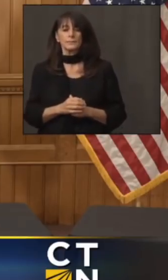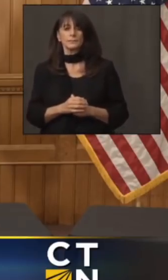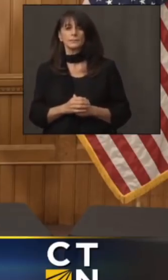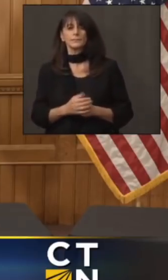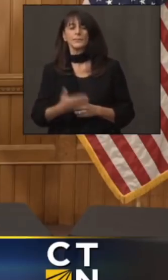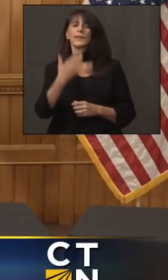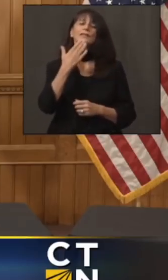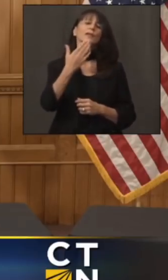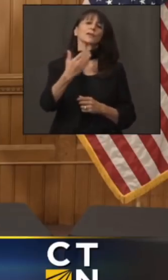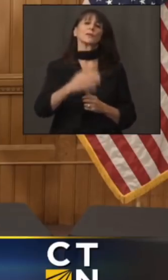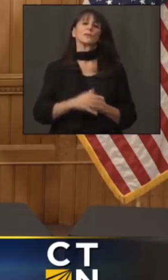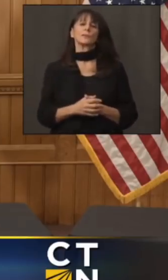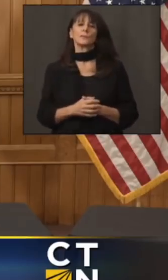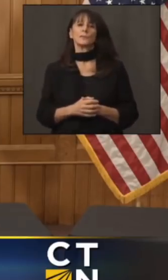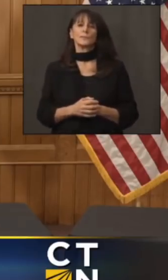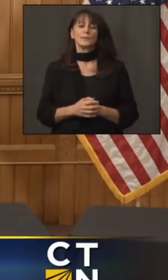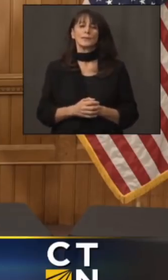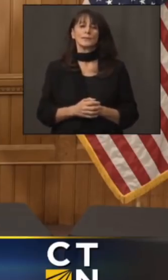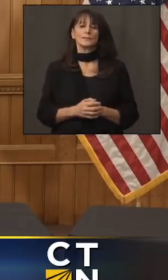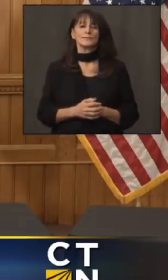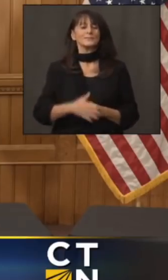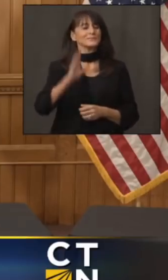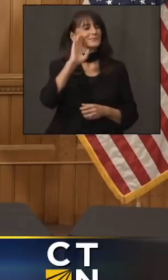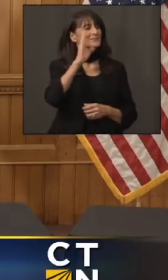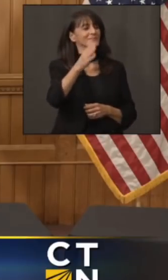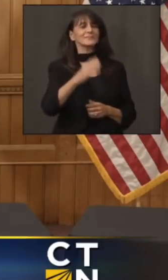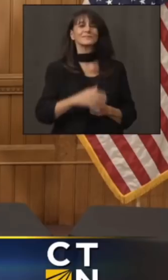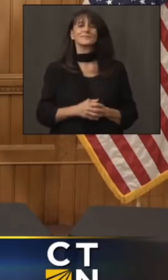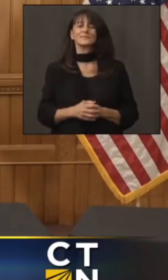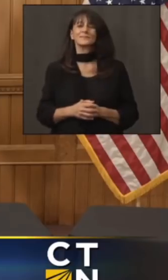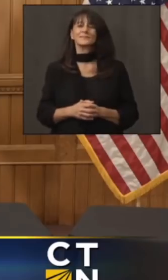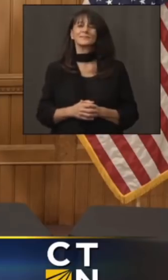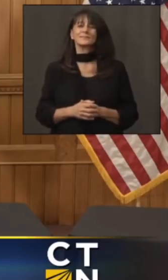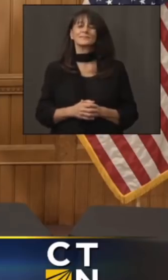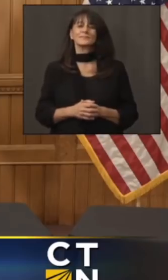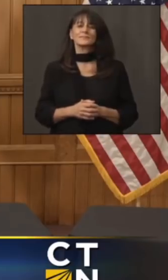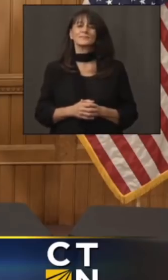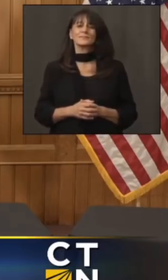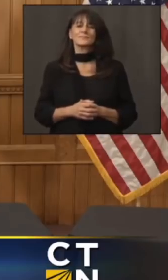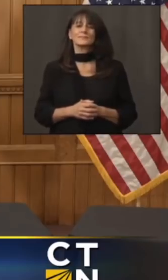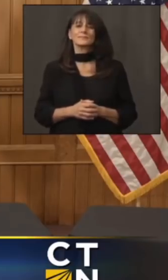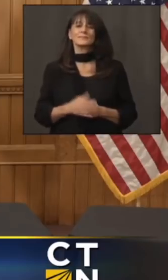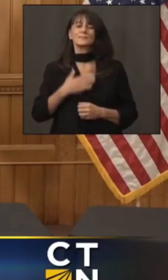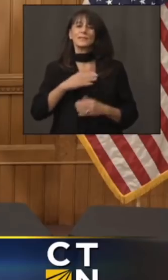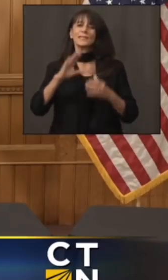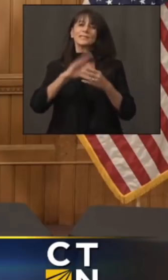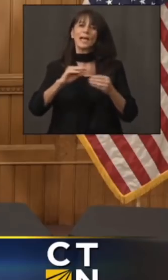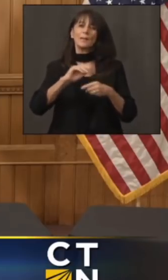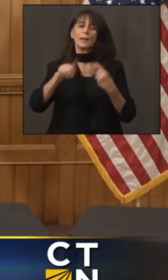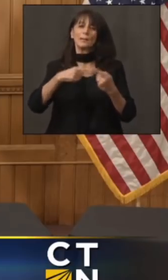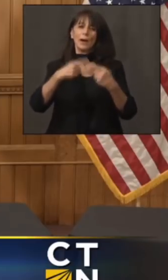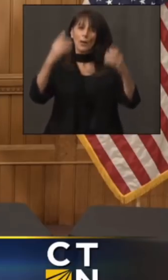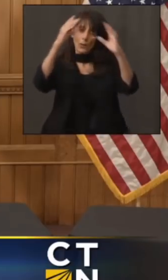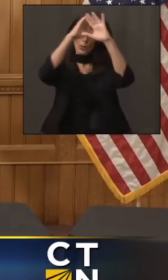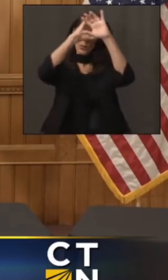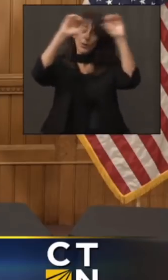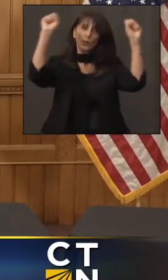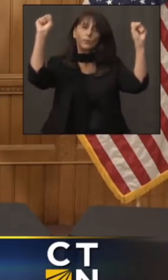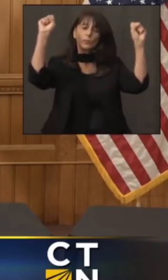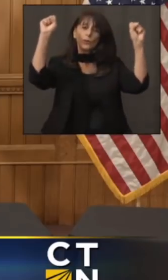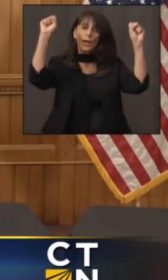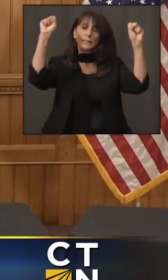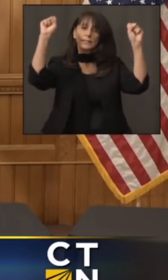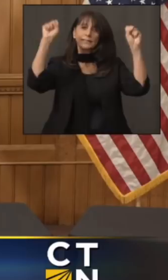Thanks, Max. Hi, Governor. Would you like to comment on the president's